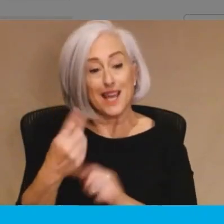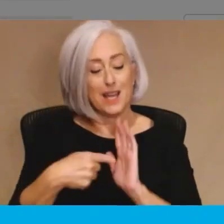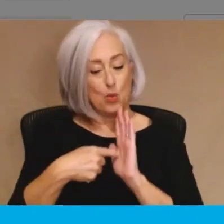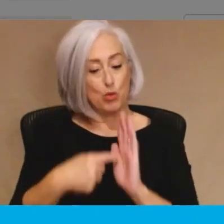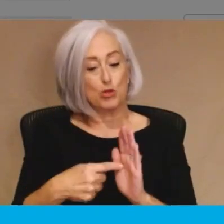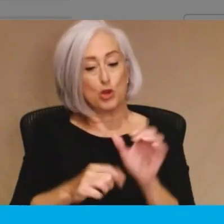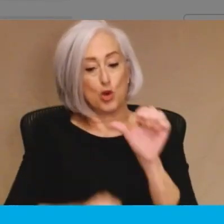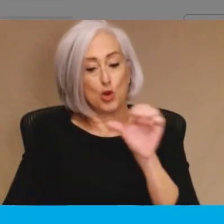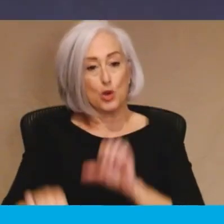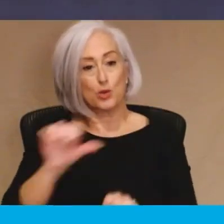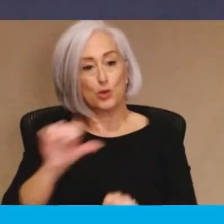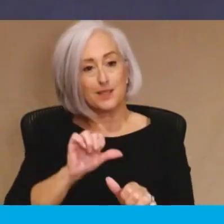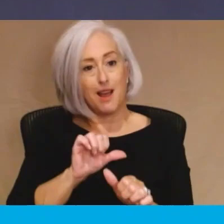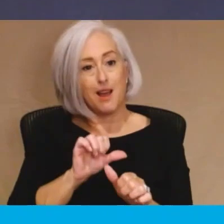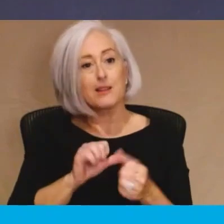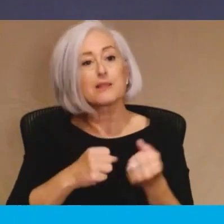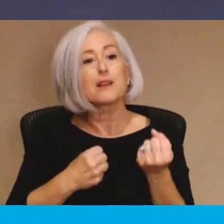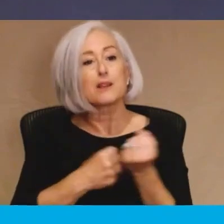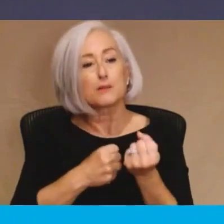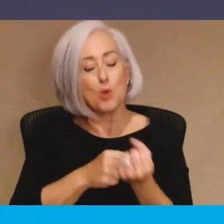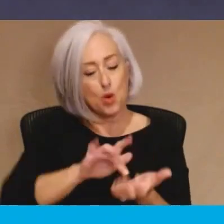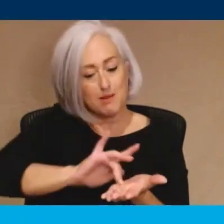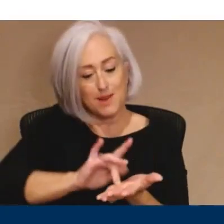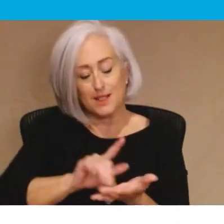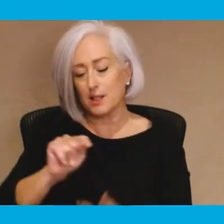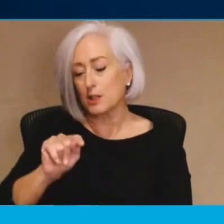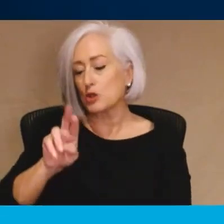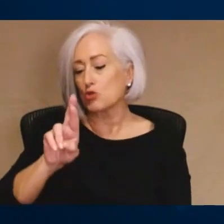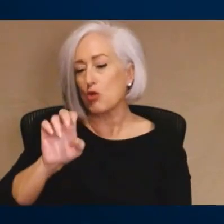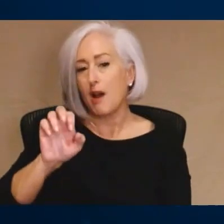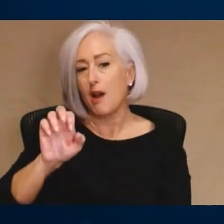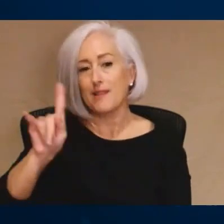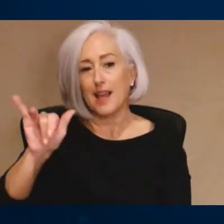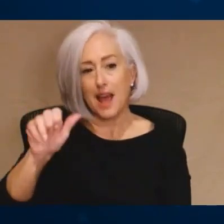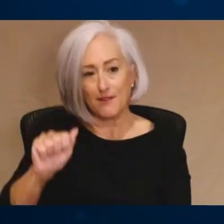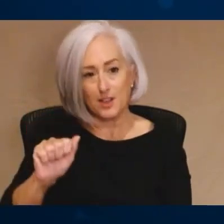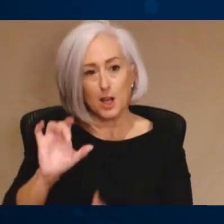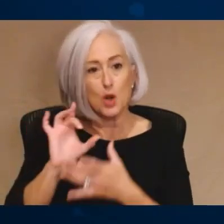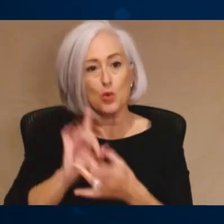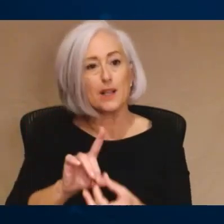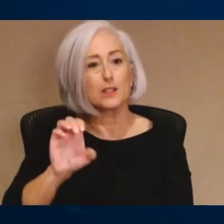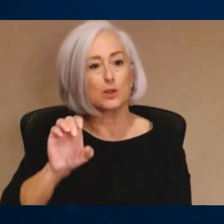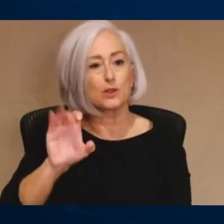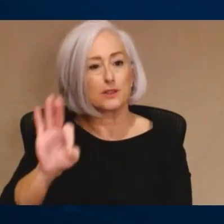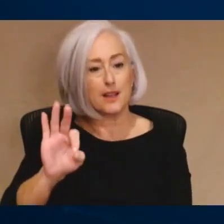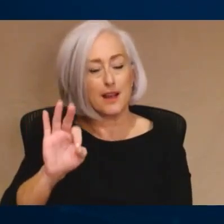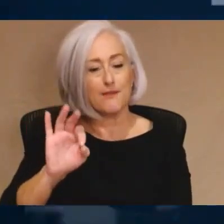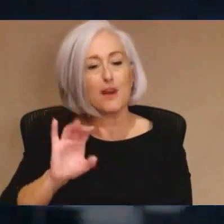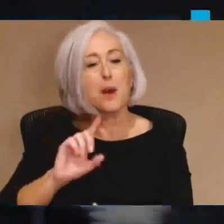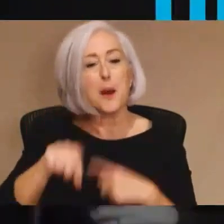CF drug, Trikafta, and share news of a new trial investigating gene therapy.